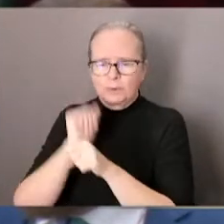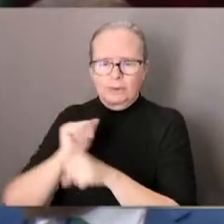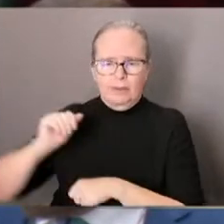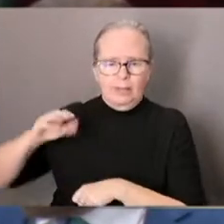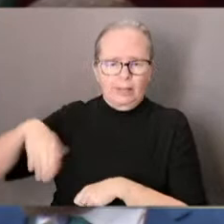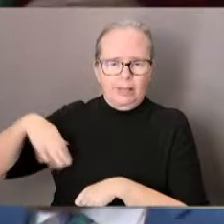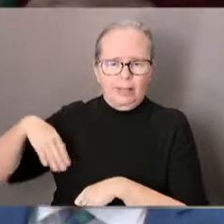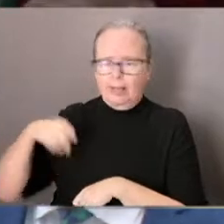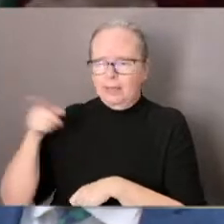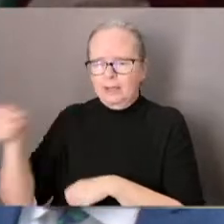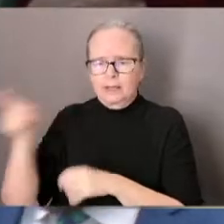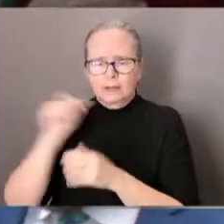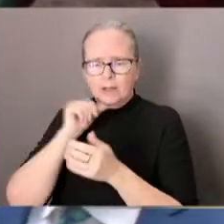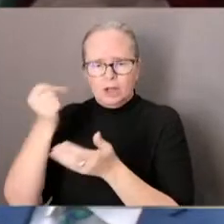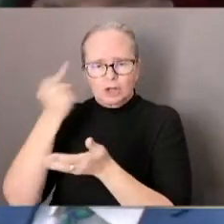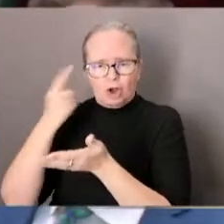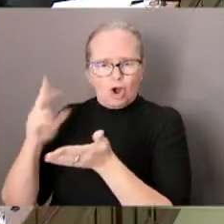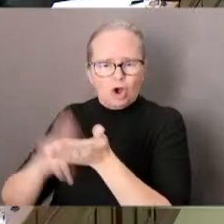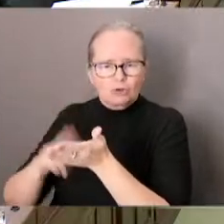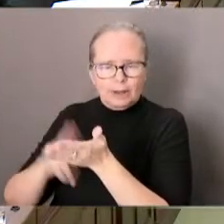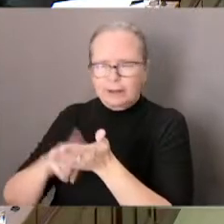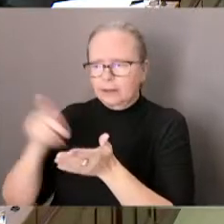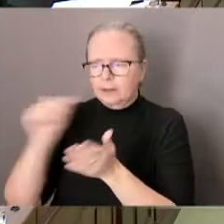albertans to save them money